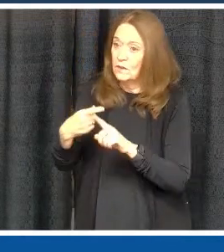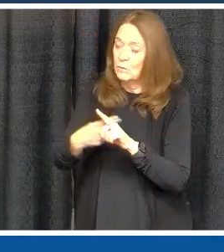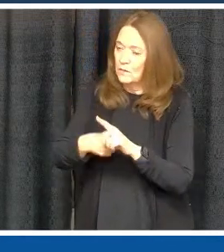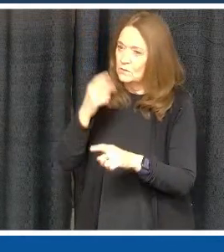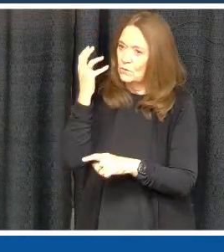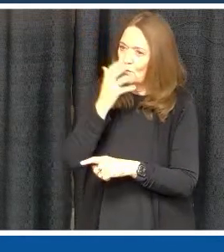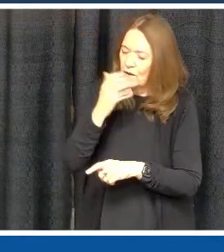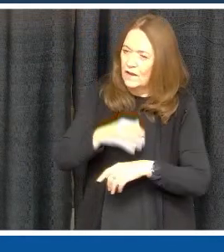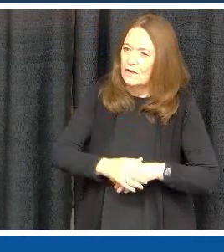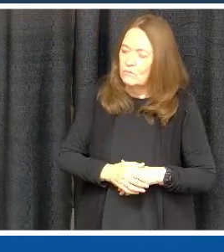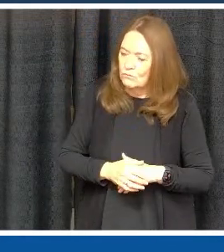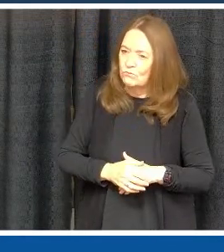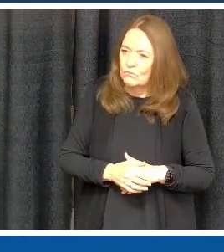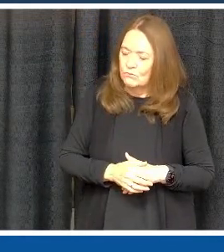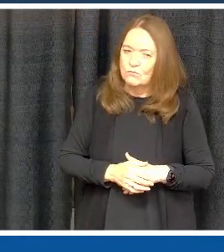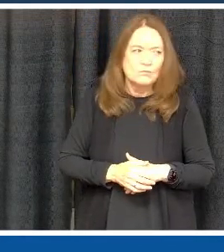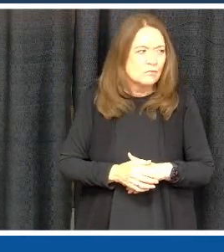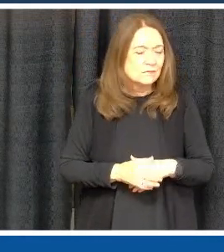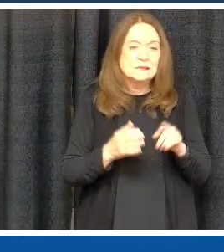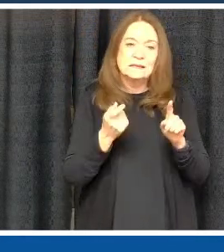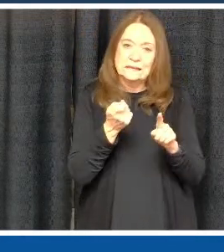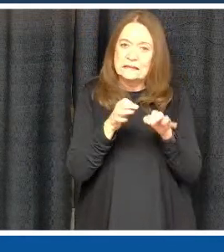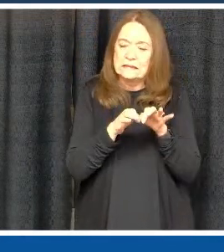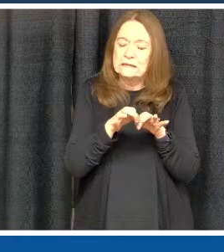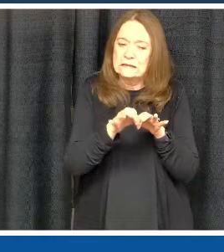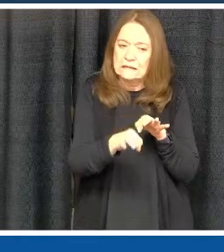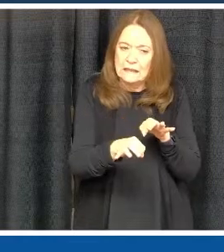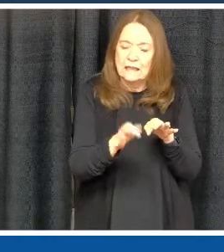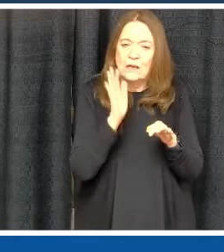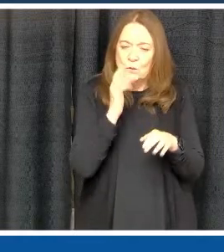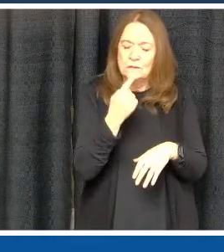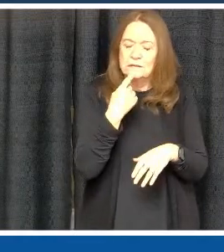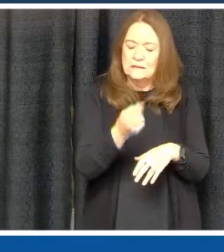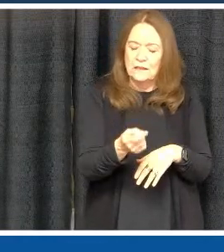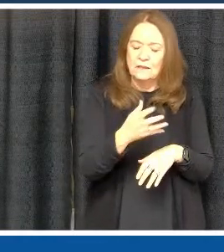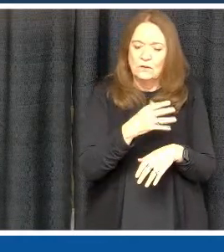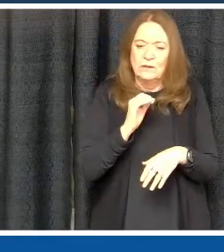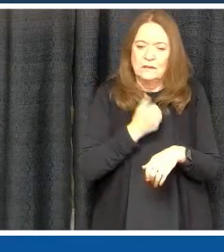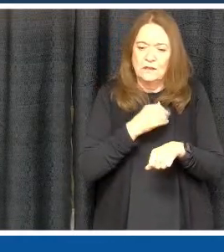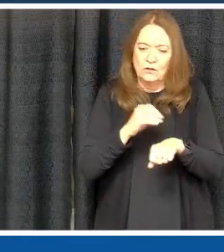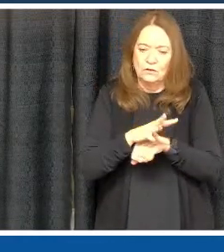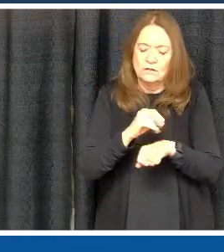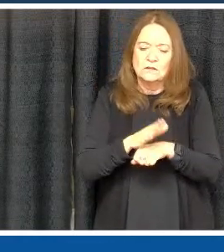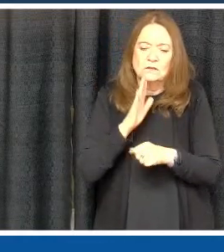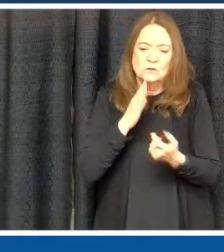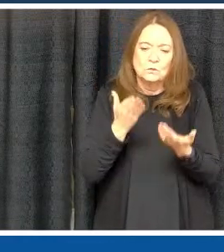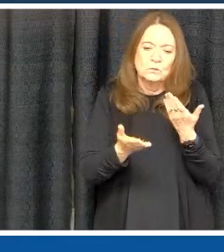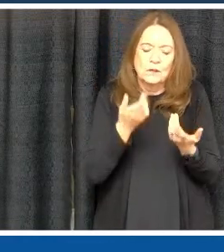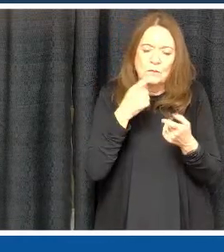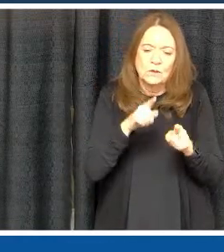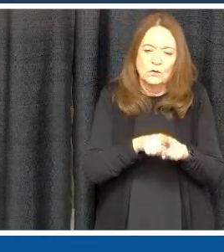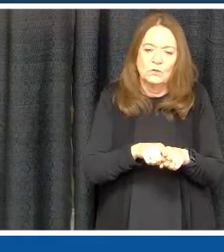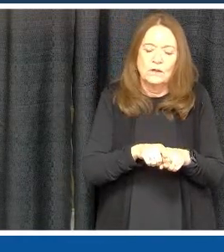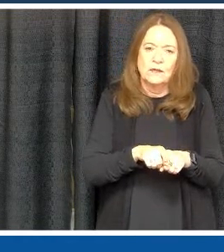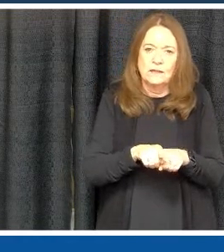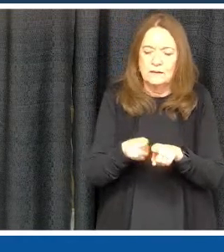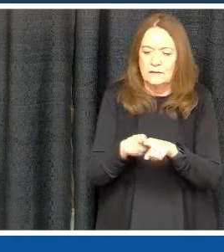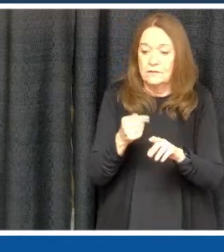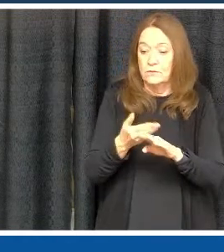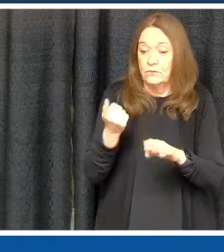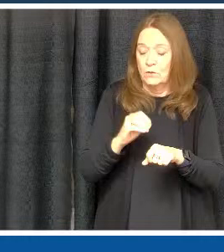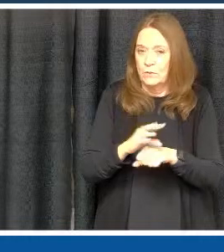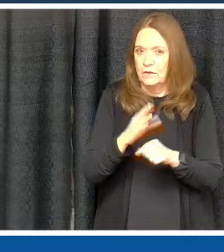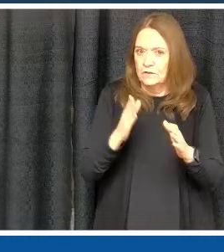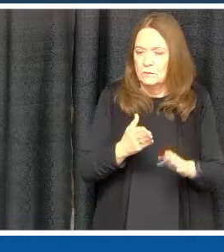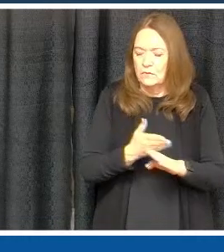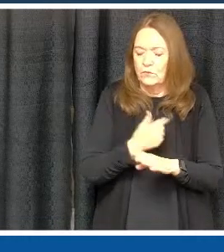Yeah, little delayed. I will tell you, and our consultant will probably agree, and as a former consultant